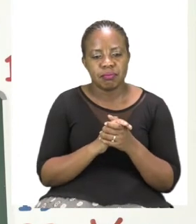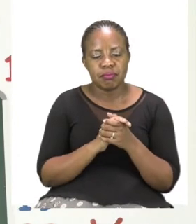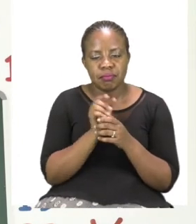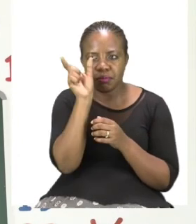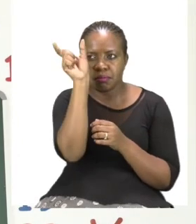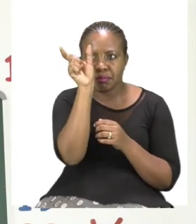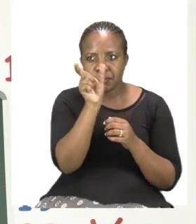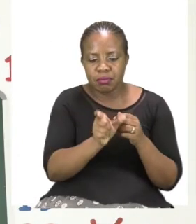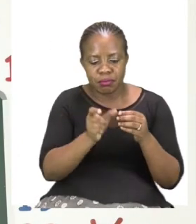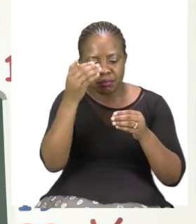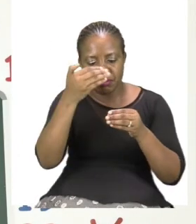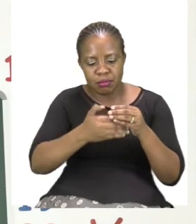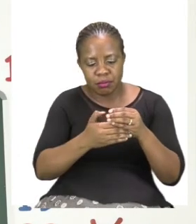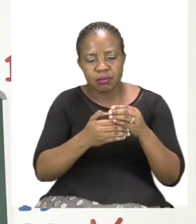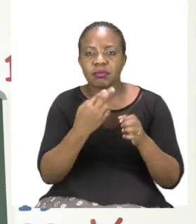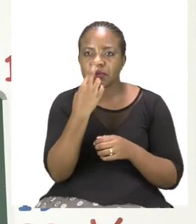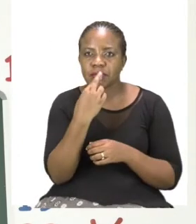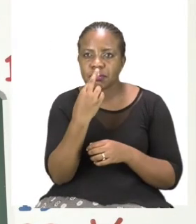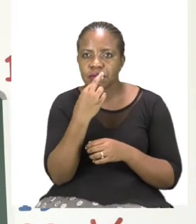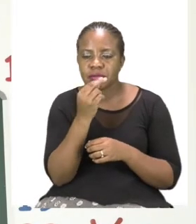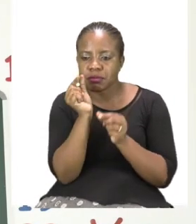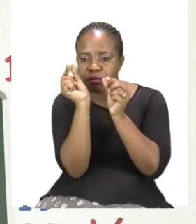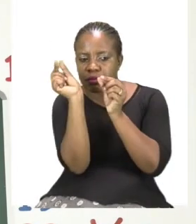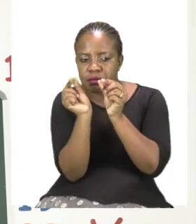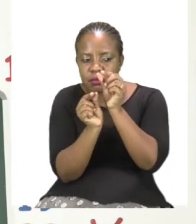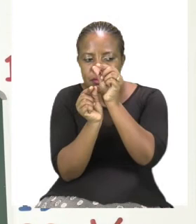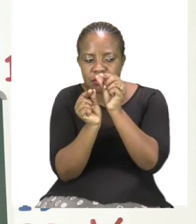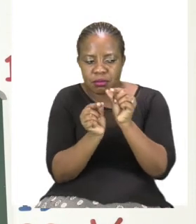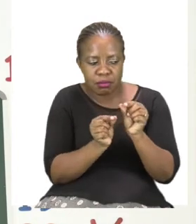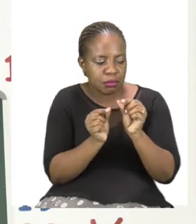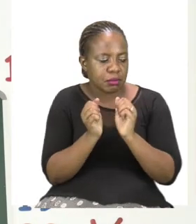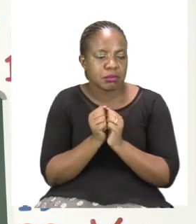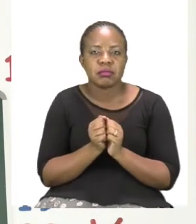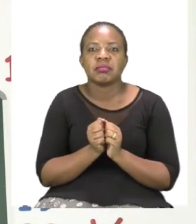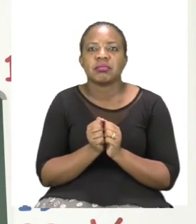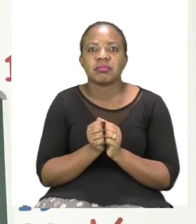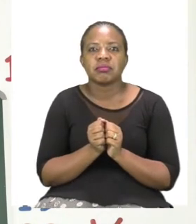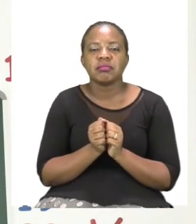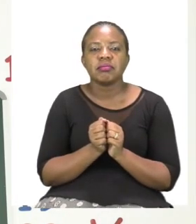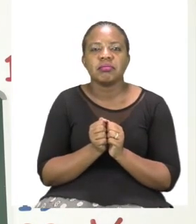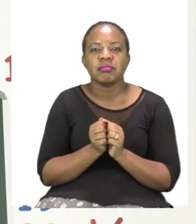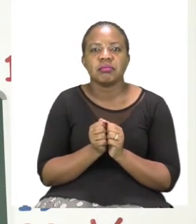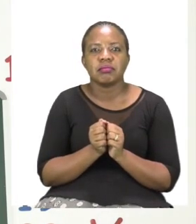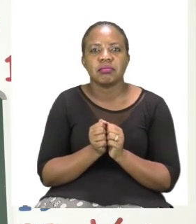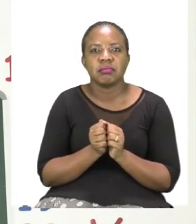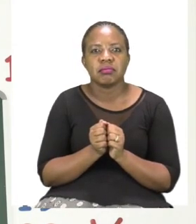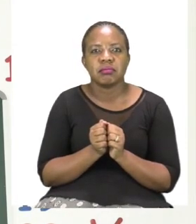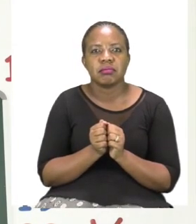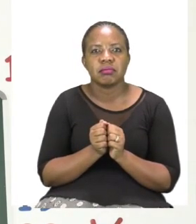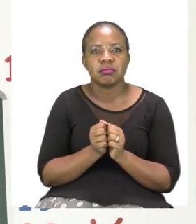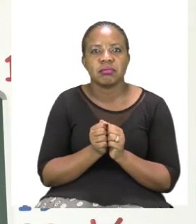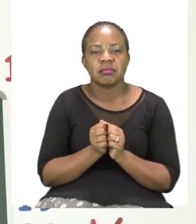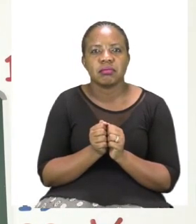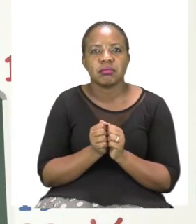our white as well. And then the last color before we get to a